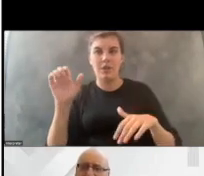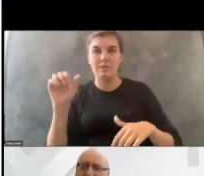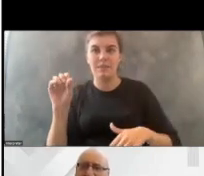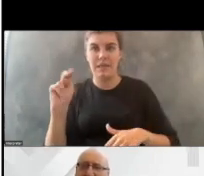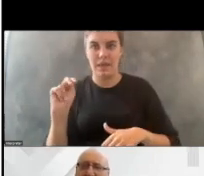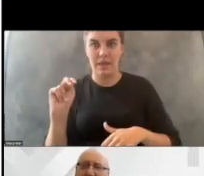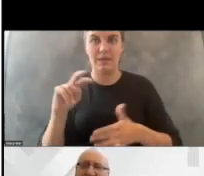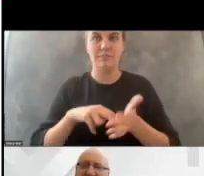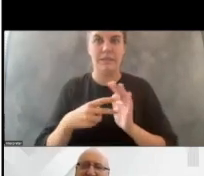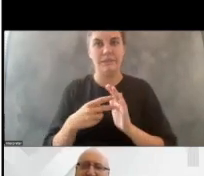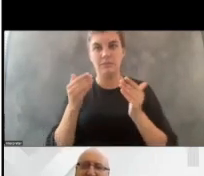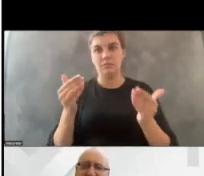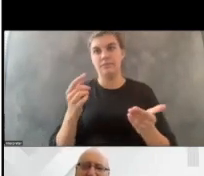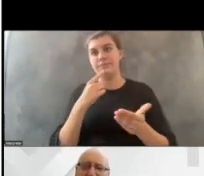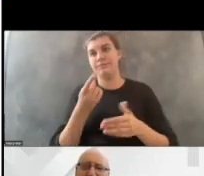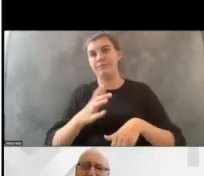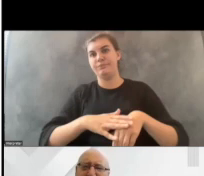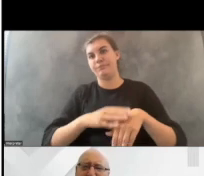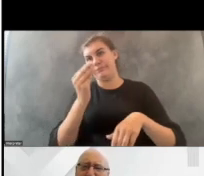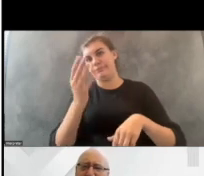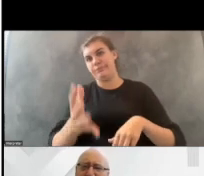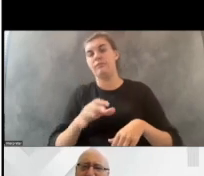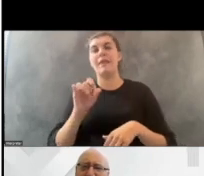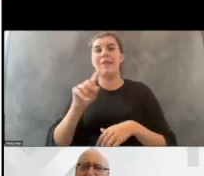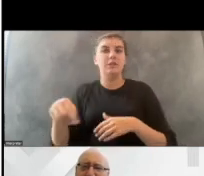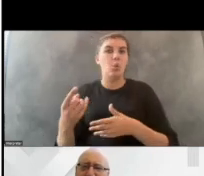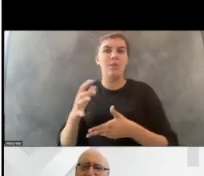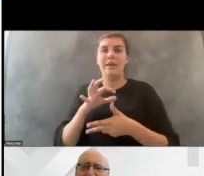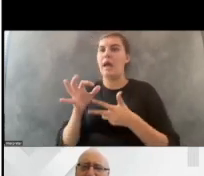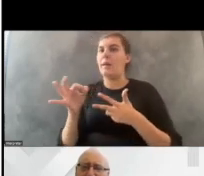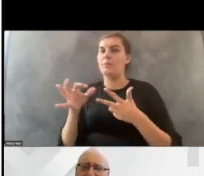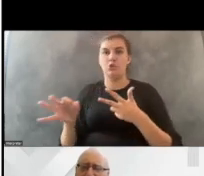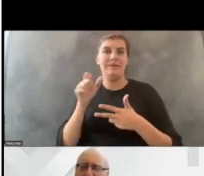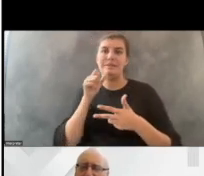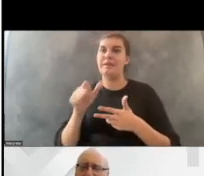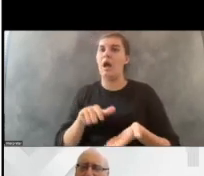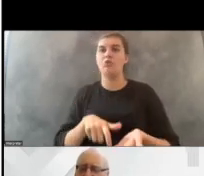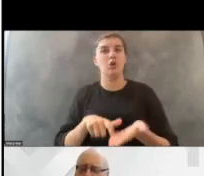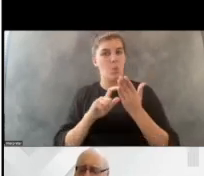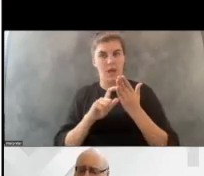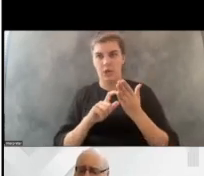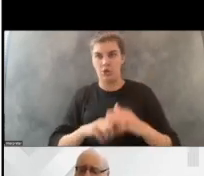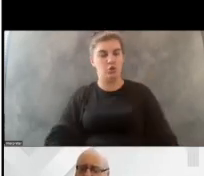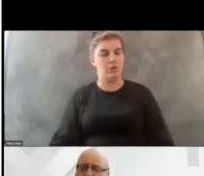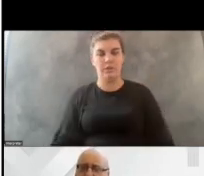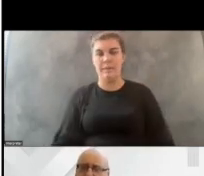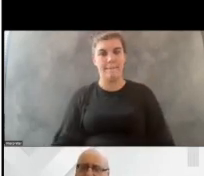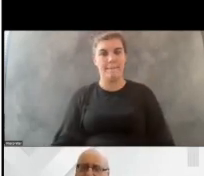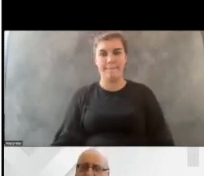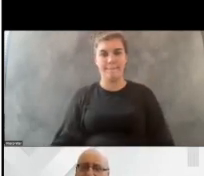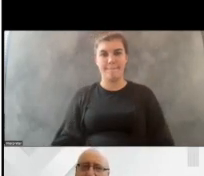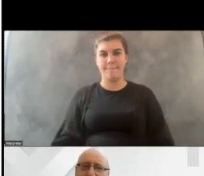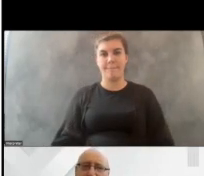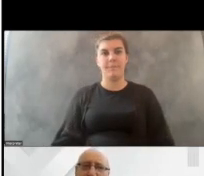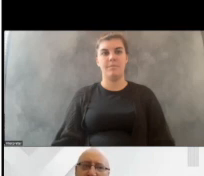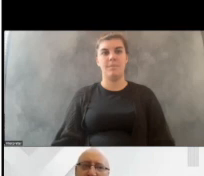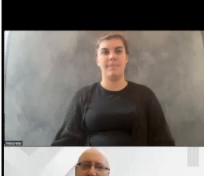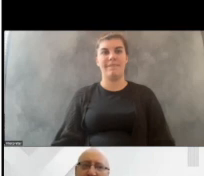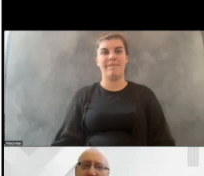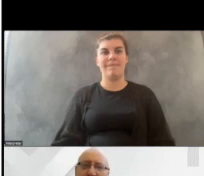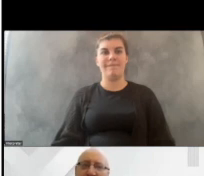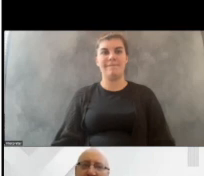a pedestrian push button information message complying with R308.3.2 must be provided. And